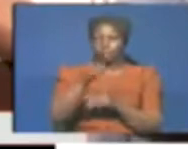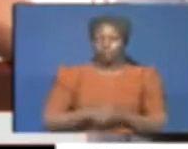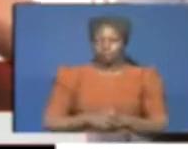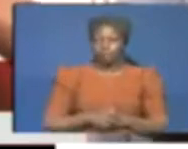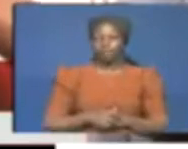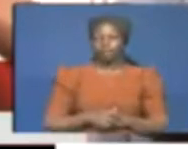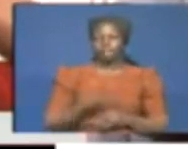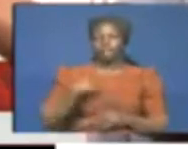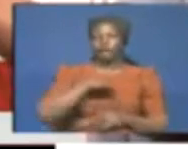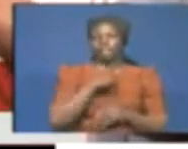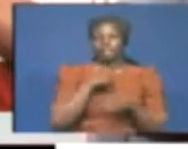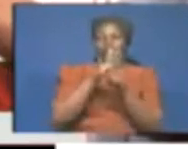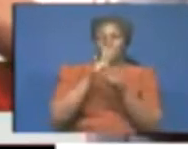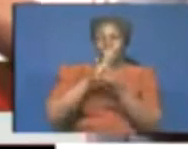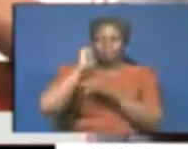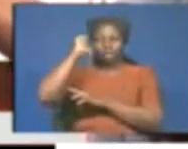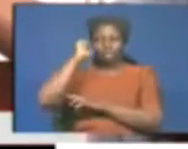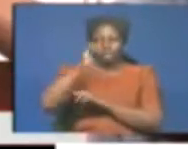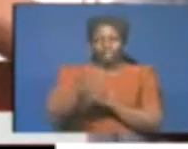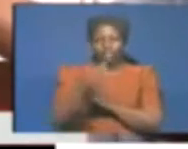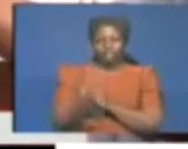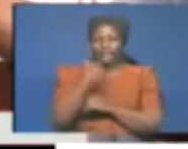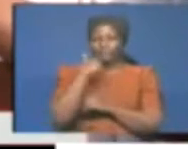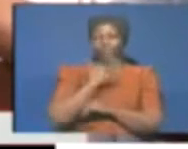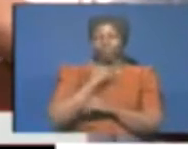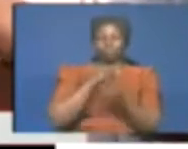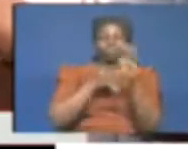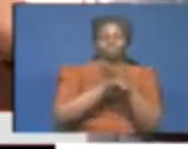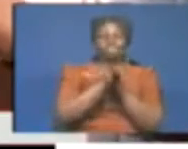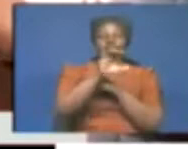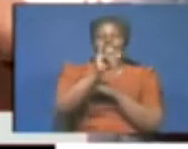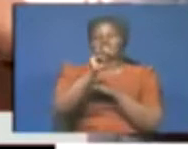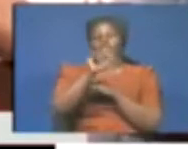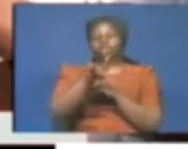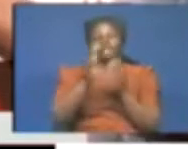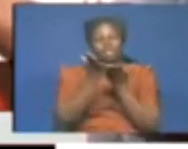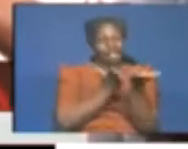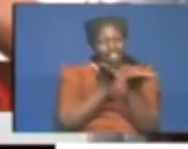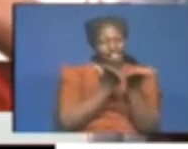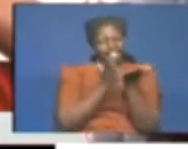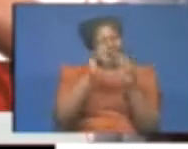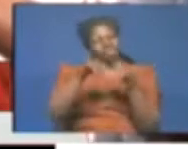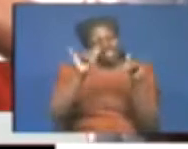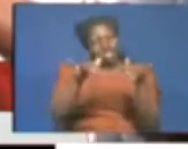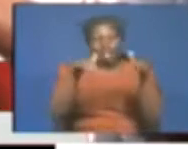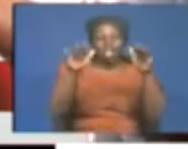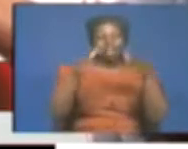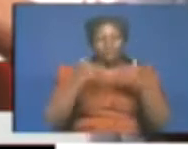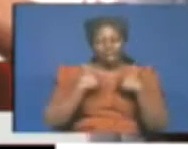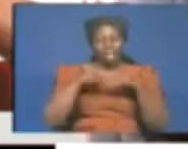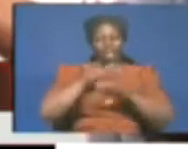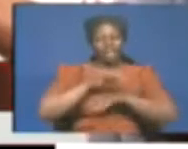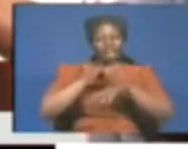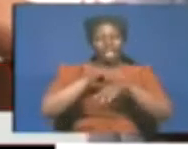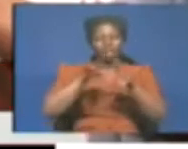We have a lot of political failures ambao wanataka kuingia civil service. Wakae inje. There is enough time and enough